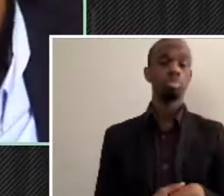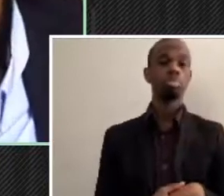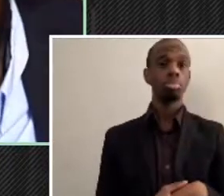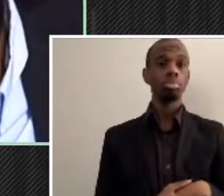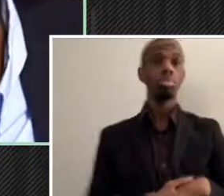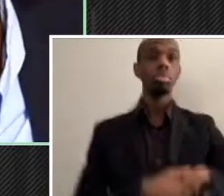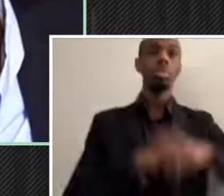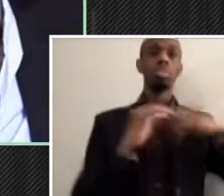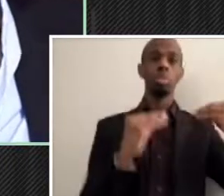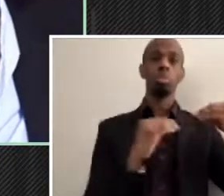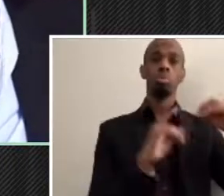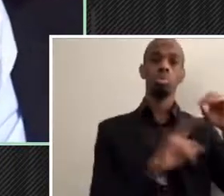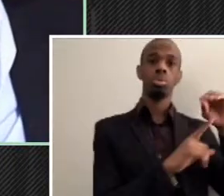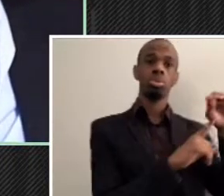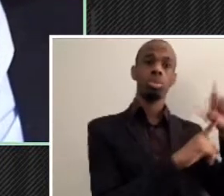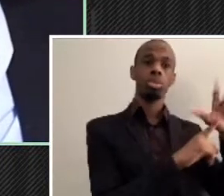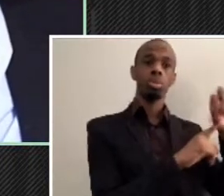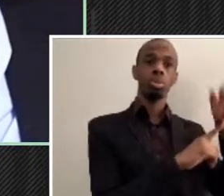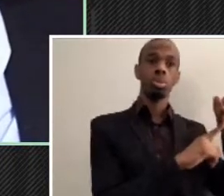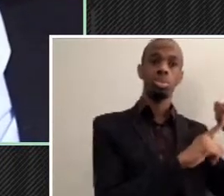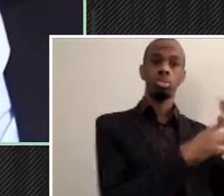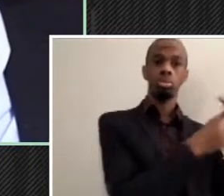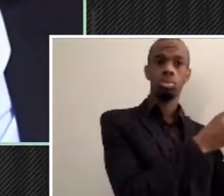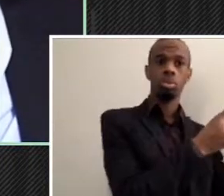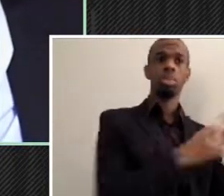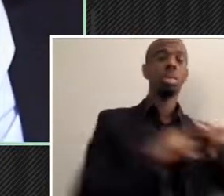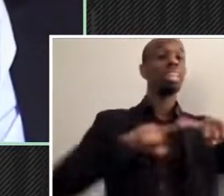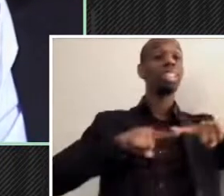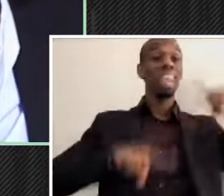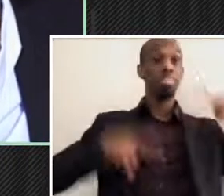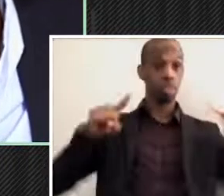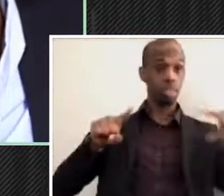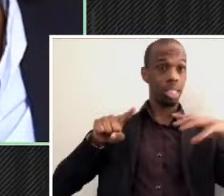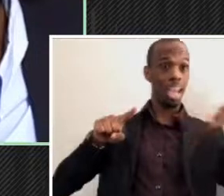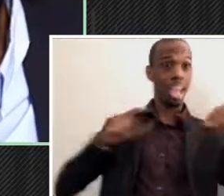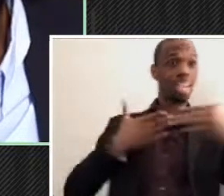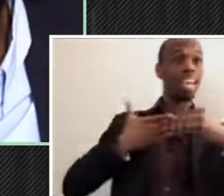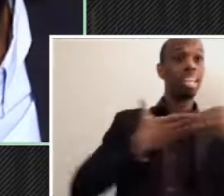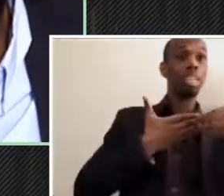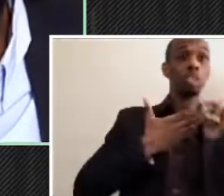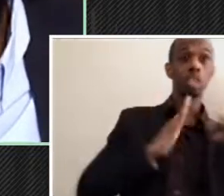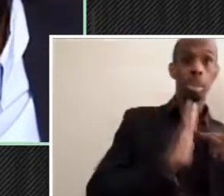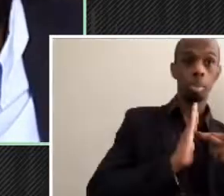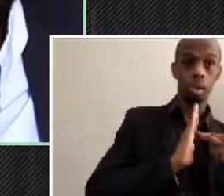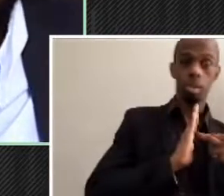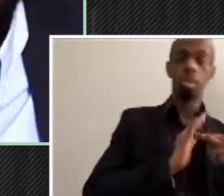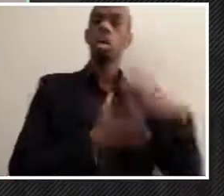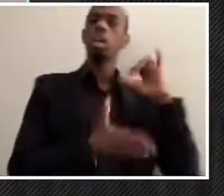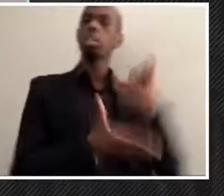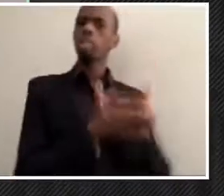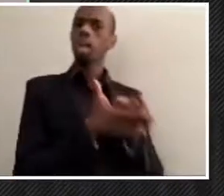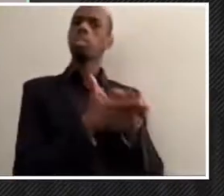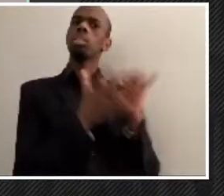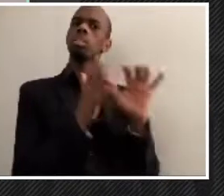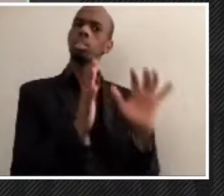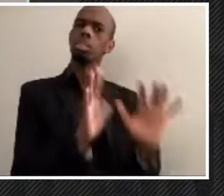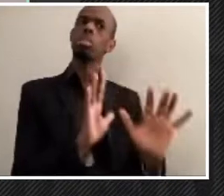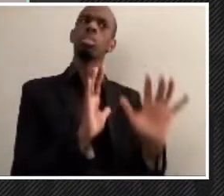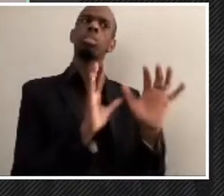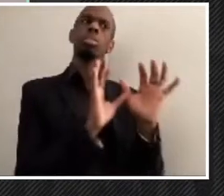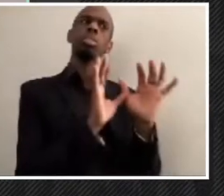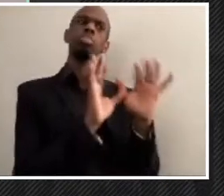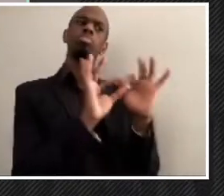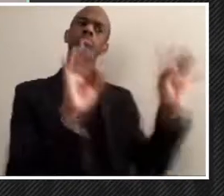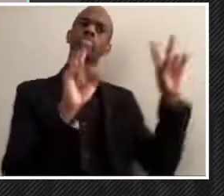Diversity in leadership, I think, is a phrase that we haven't quite unpacked. And, you know, I'm not